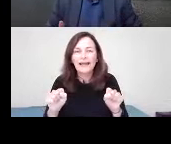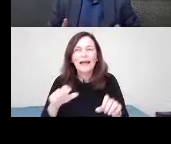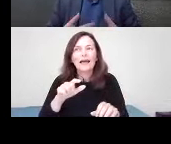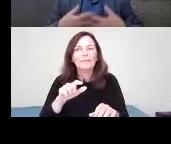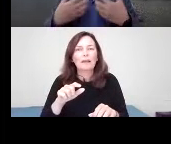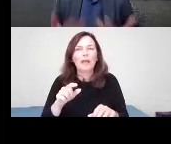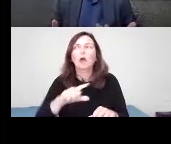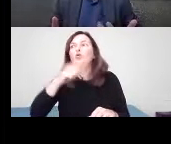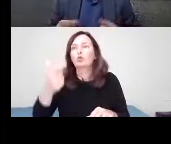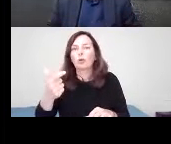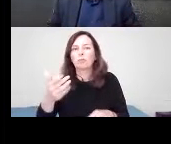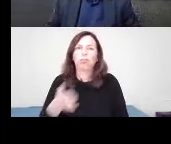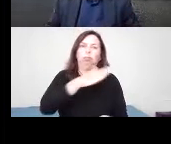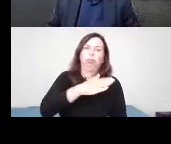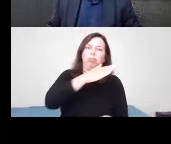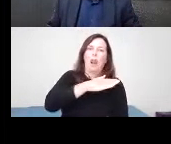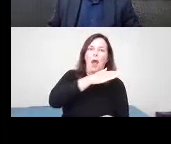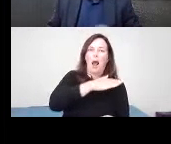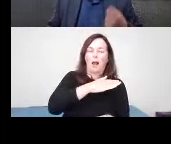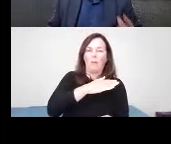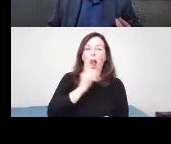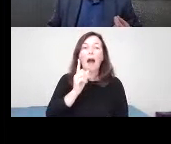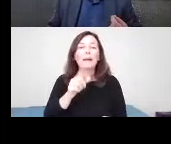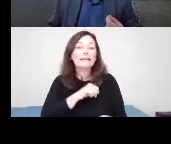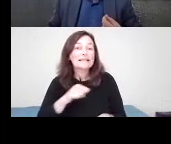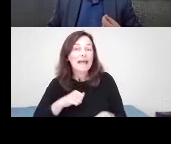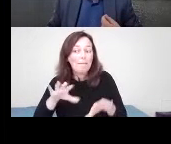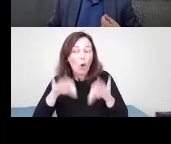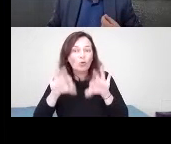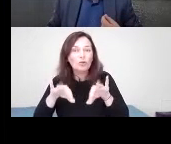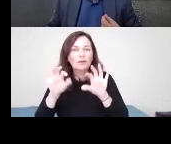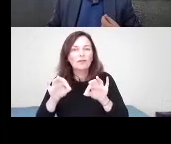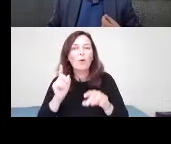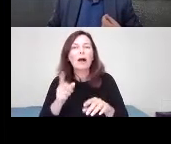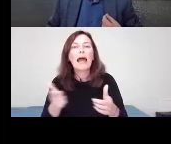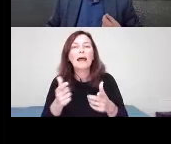us working together and finding the ways and solutions to move on.